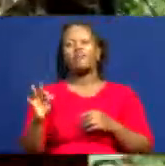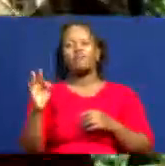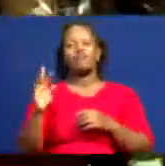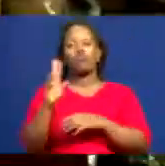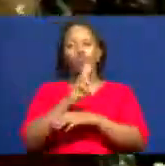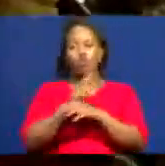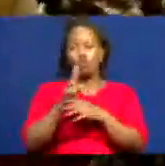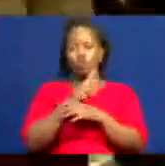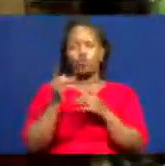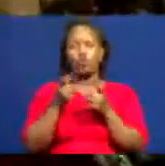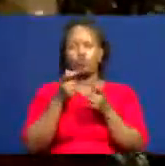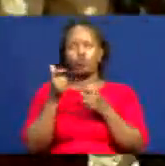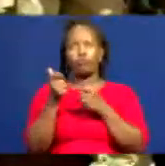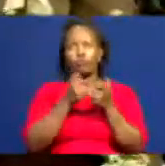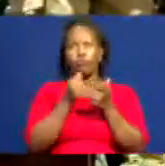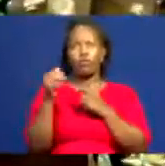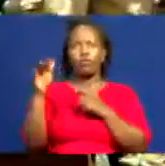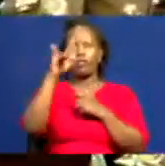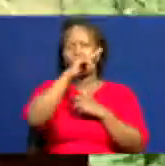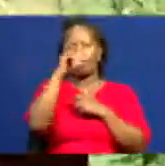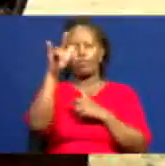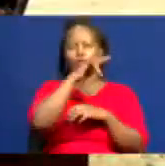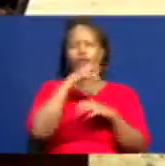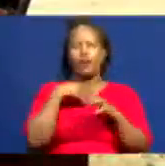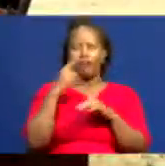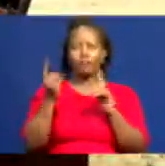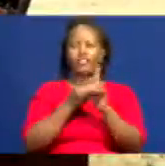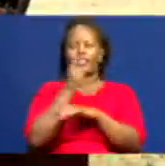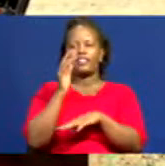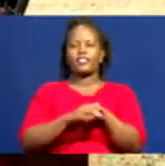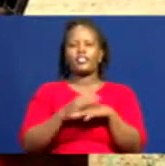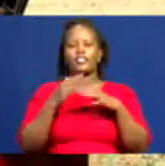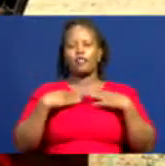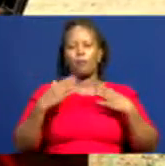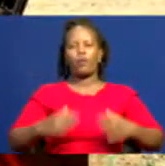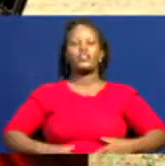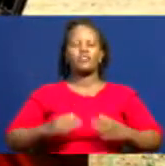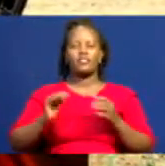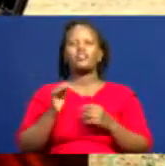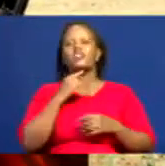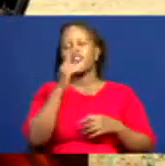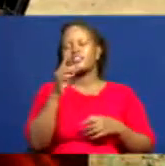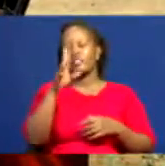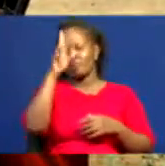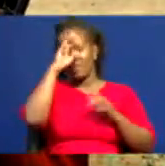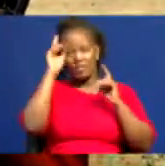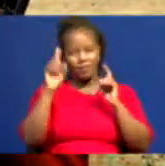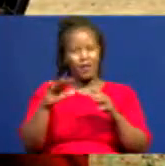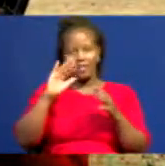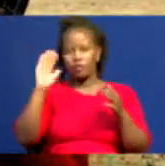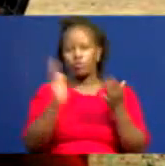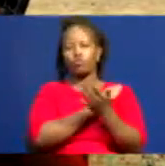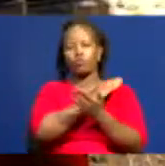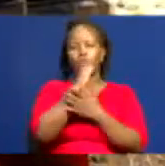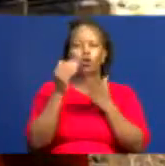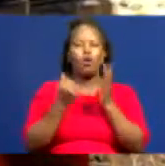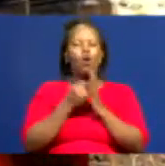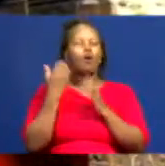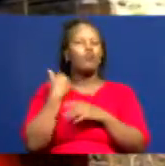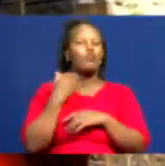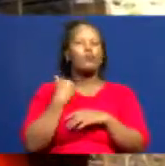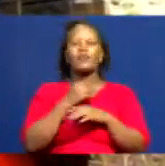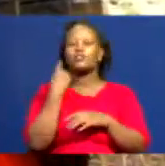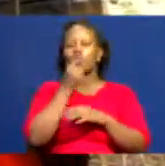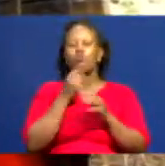of drones, have started to retrieve the bodies. Kiragu added the police will flush out bandits who have been causing mayhem in